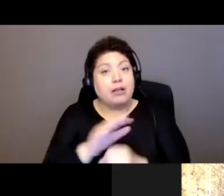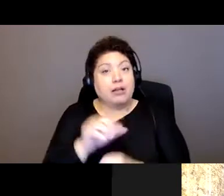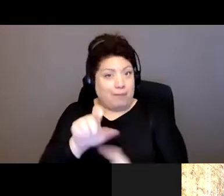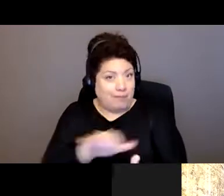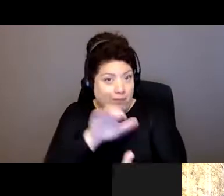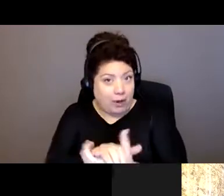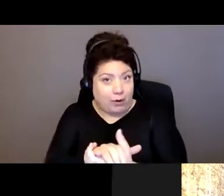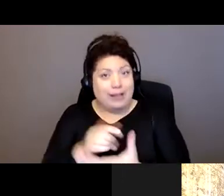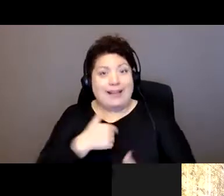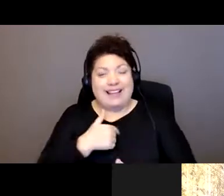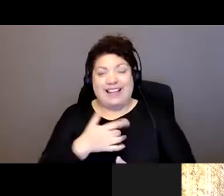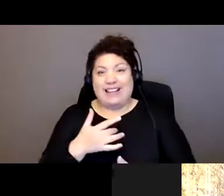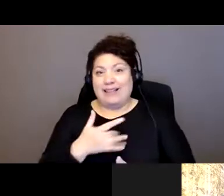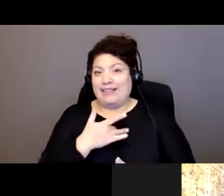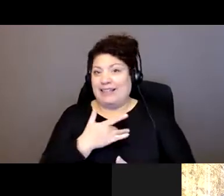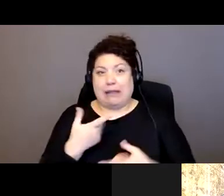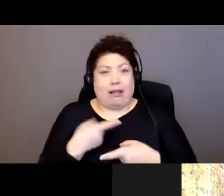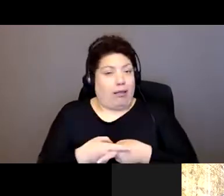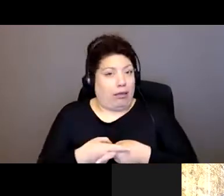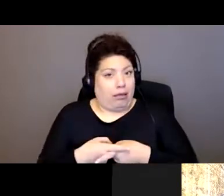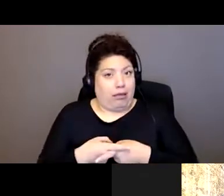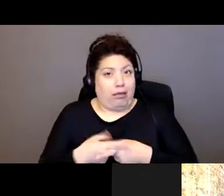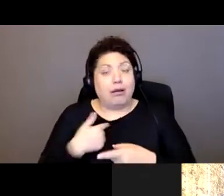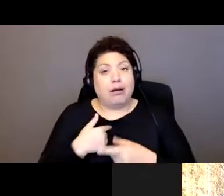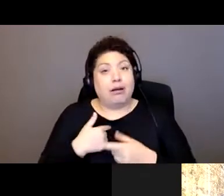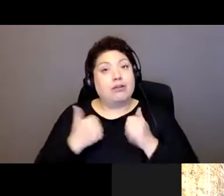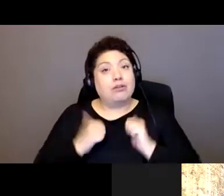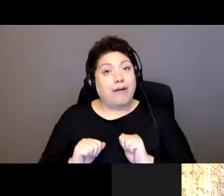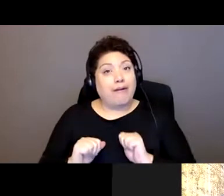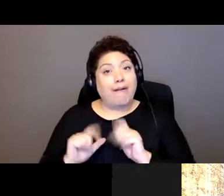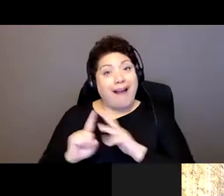couldn't do it. I tried running away, didn't work that way.